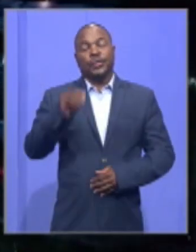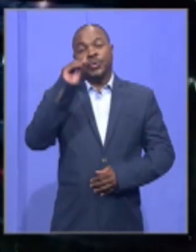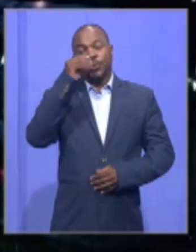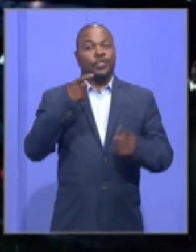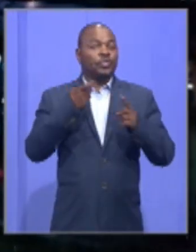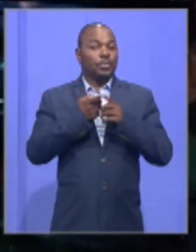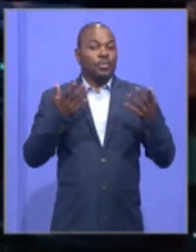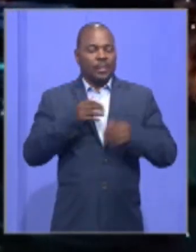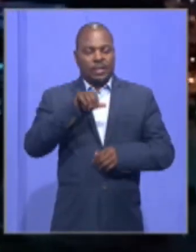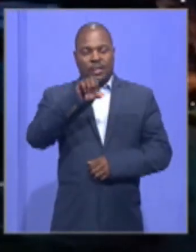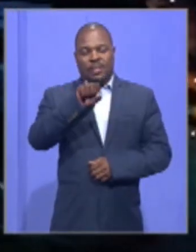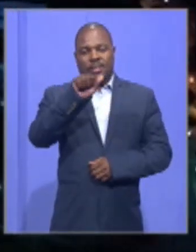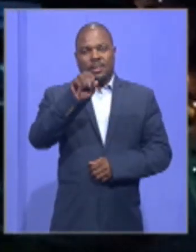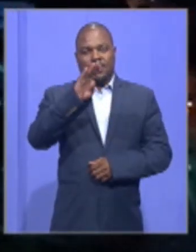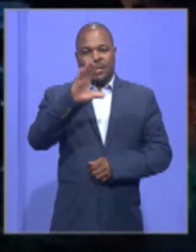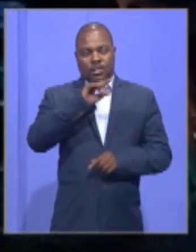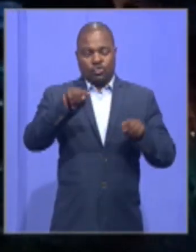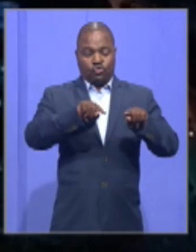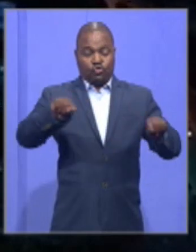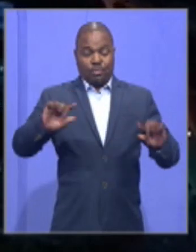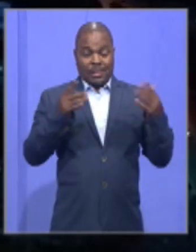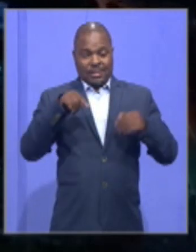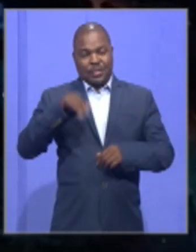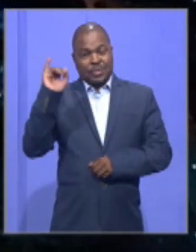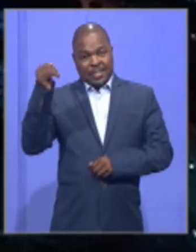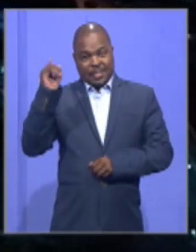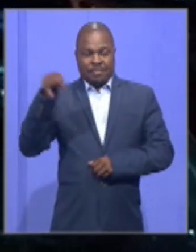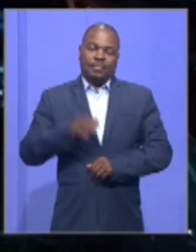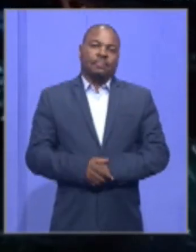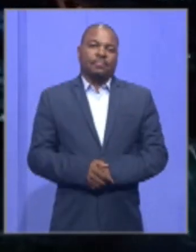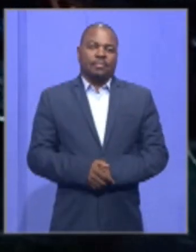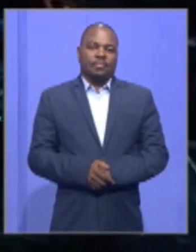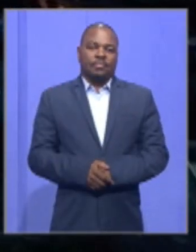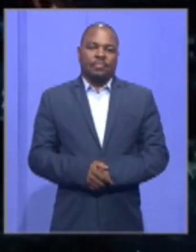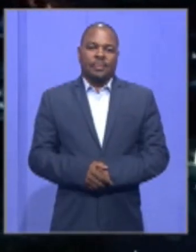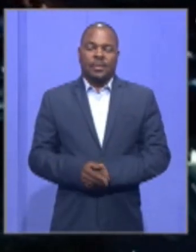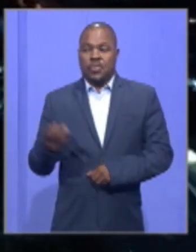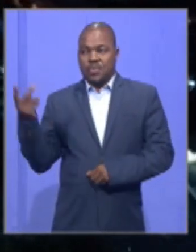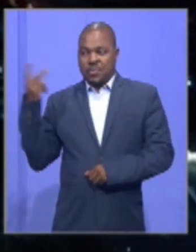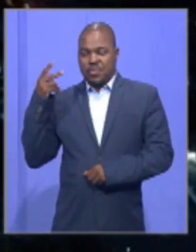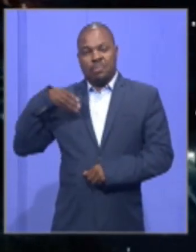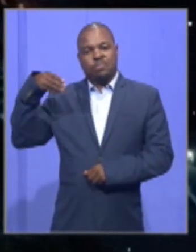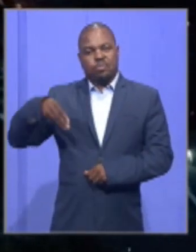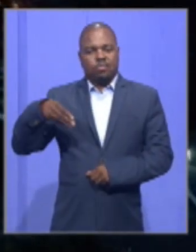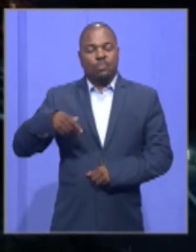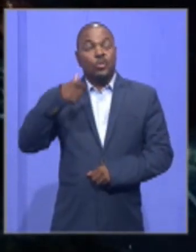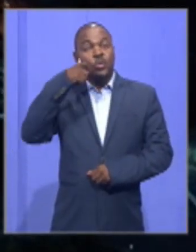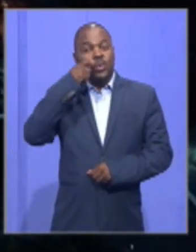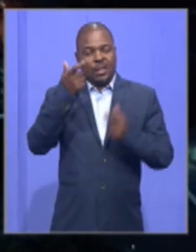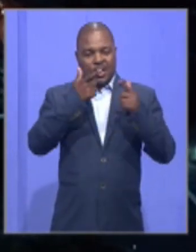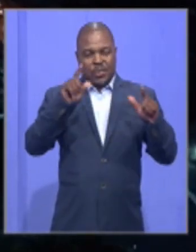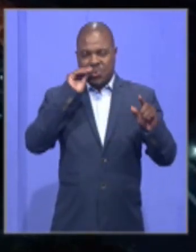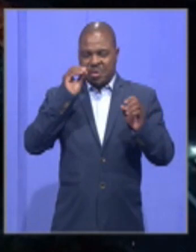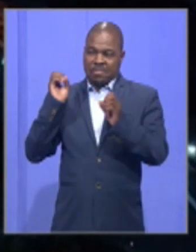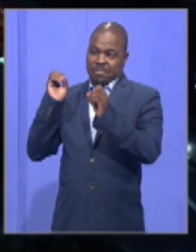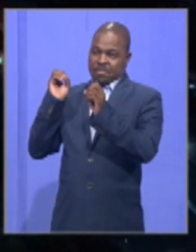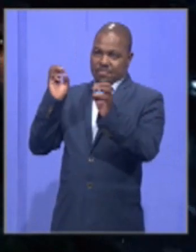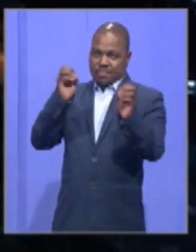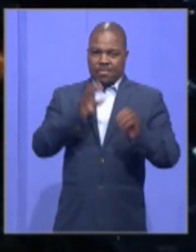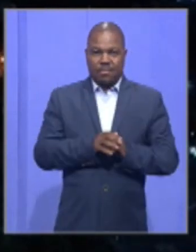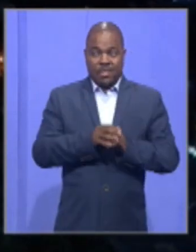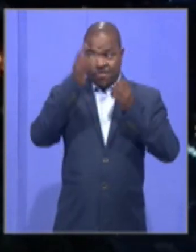Tlhamalalo go tswa mo SABC Studio 10 Auckland Park, Johannesburg. Re go tlisetsa kgaso ya dikgang tsa Setswana.